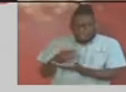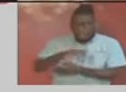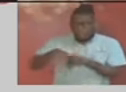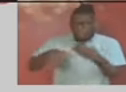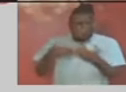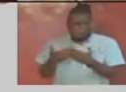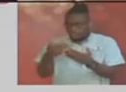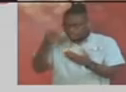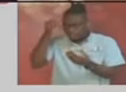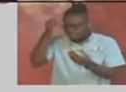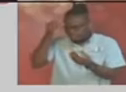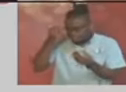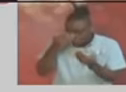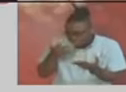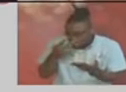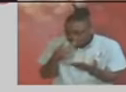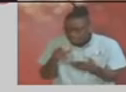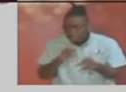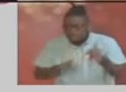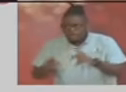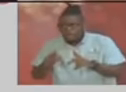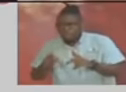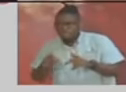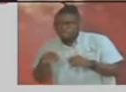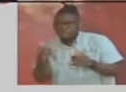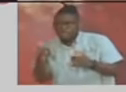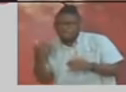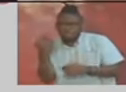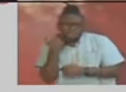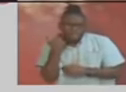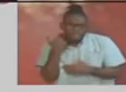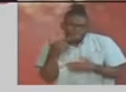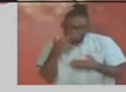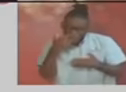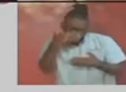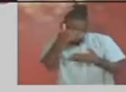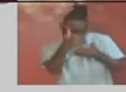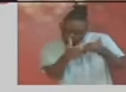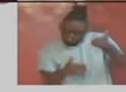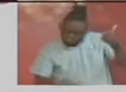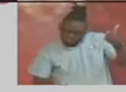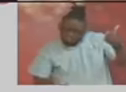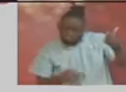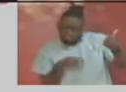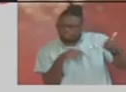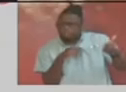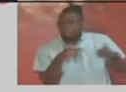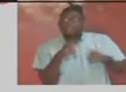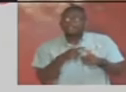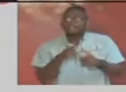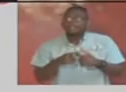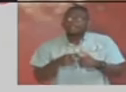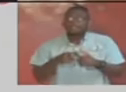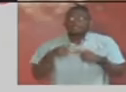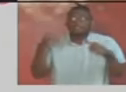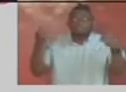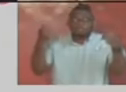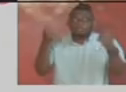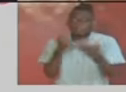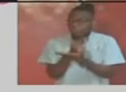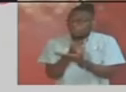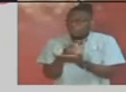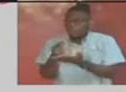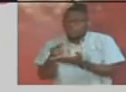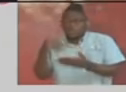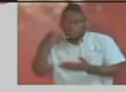not had their vaccine during the 2020 period, and they were able to successfully, within about 2 weeks, get that number